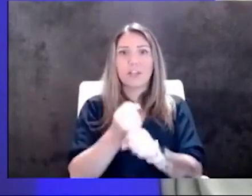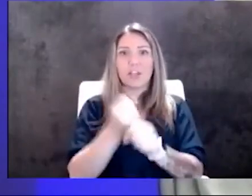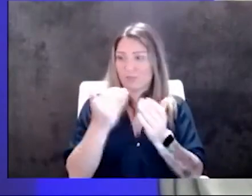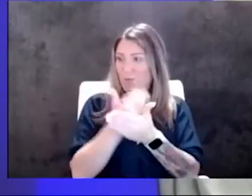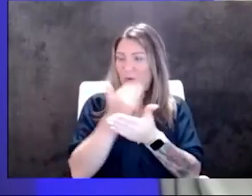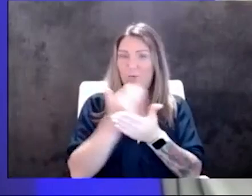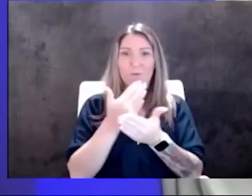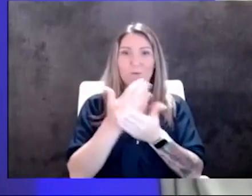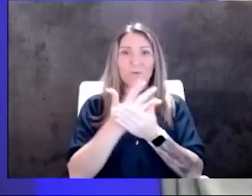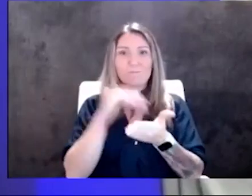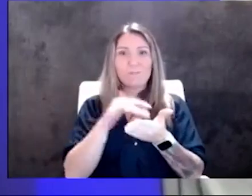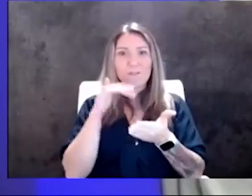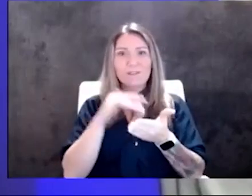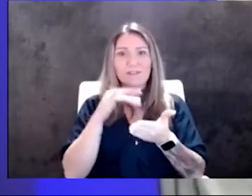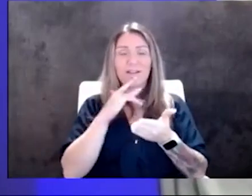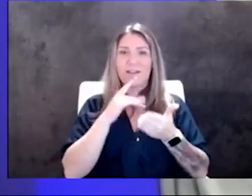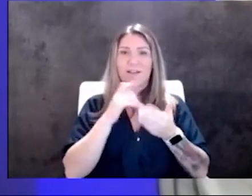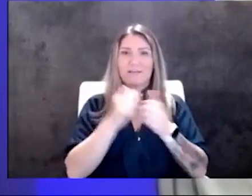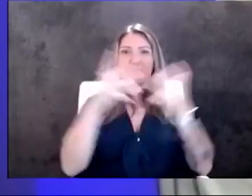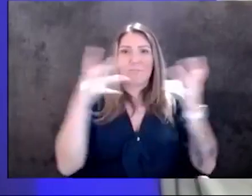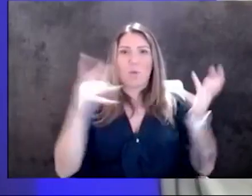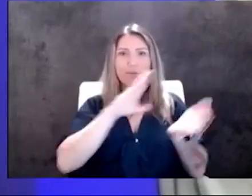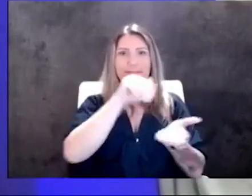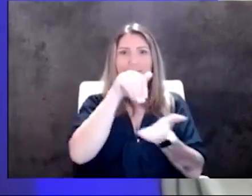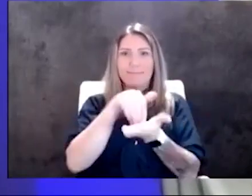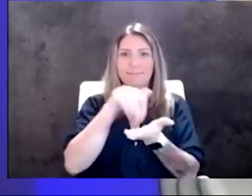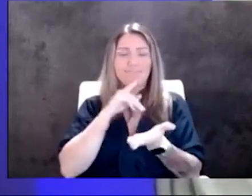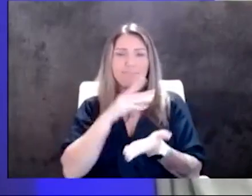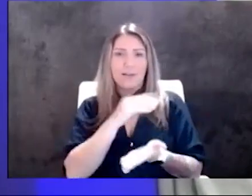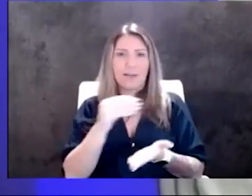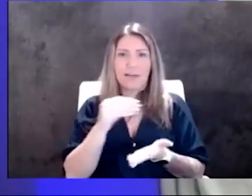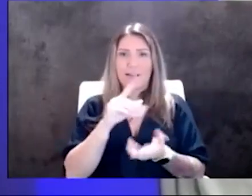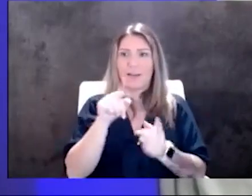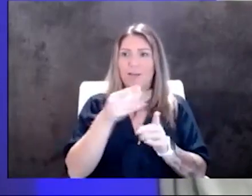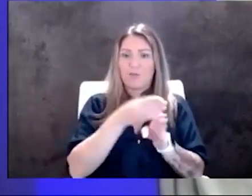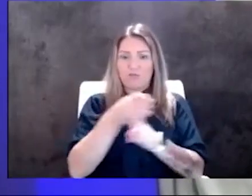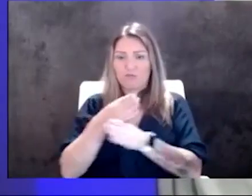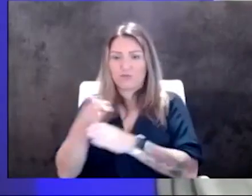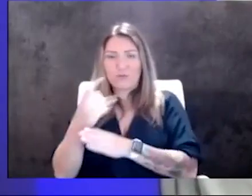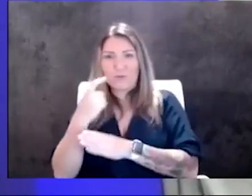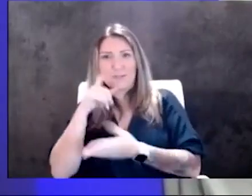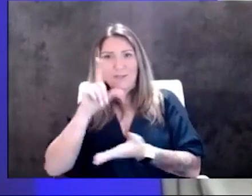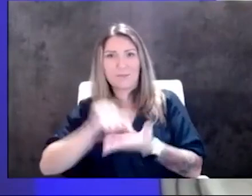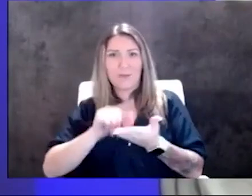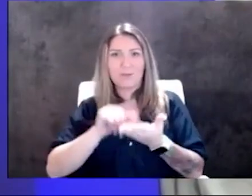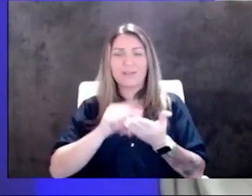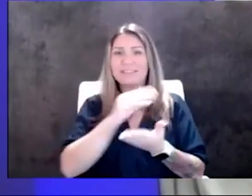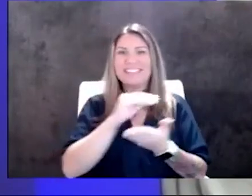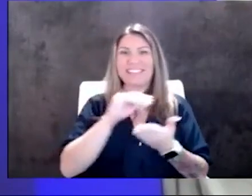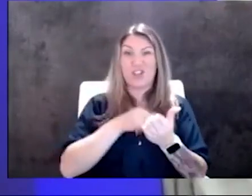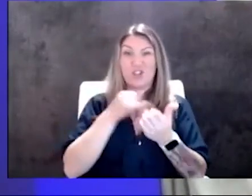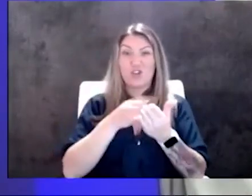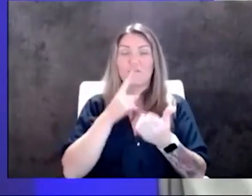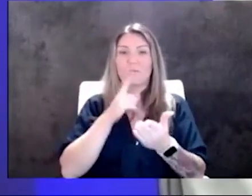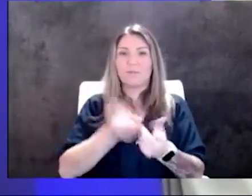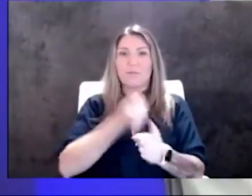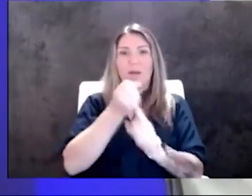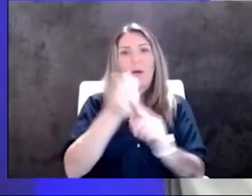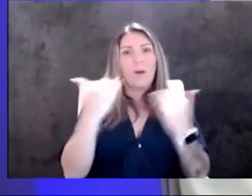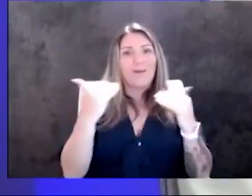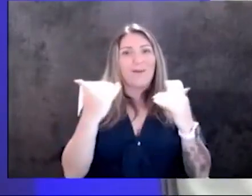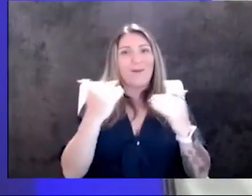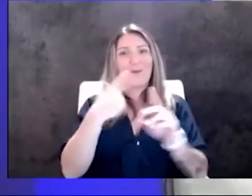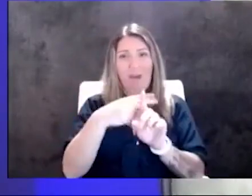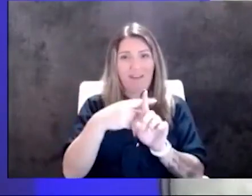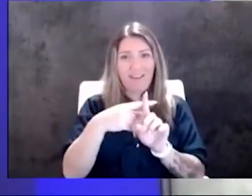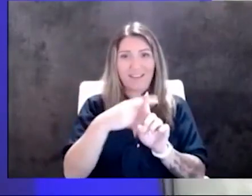was a multi-center study, and our results were just published in the JAMA journal. So I think, it's really impactful to be able to do this. So then the whole community,